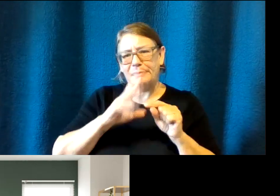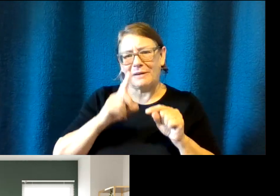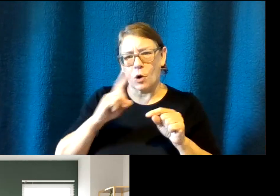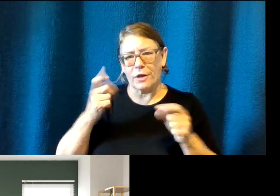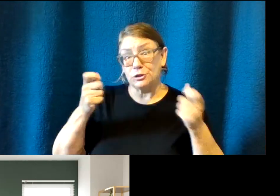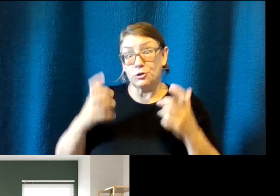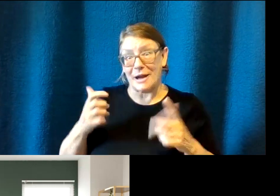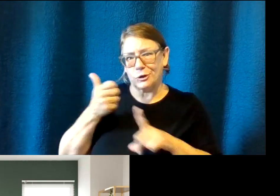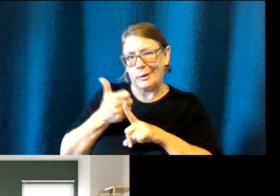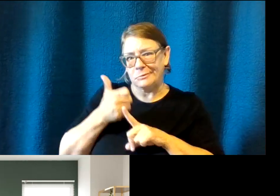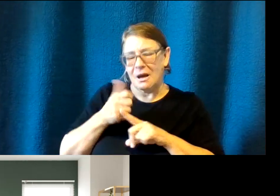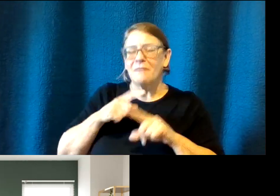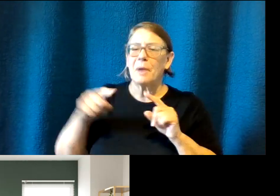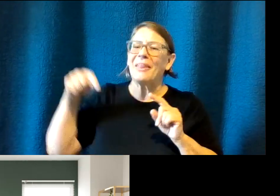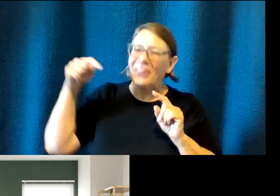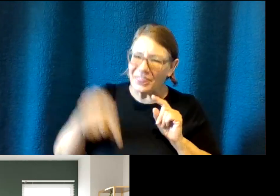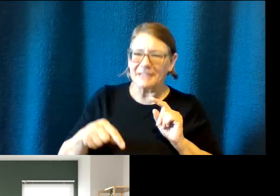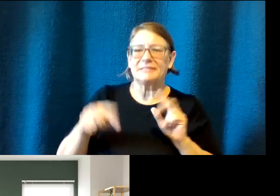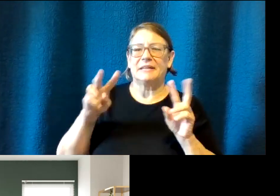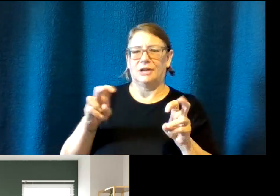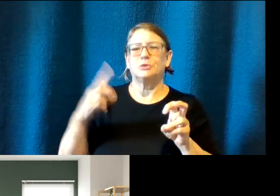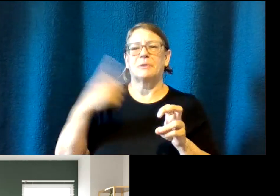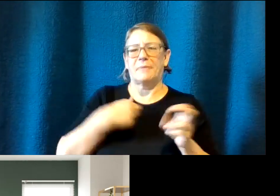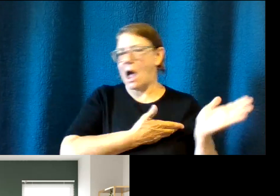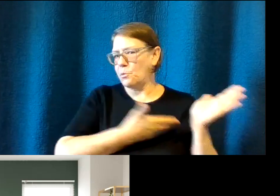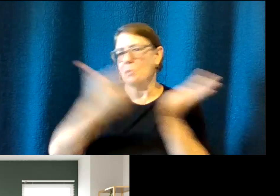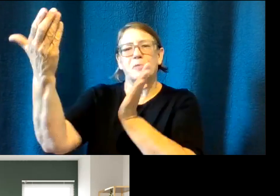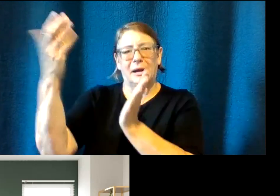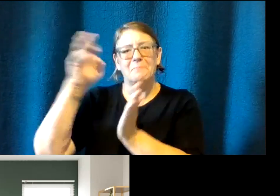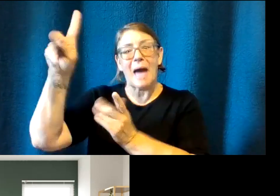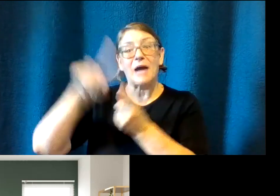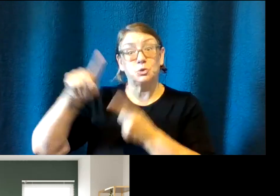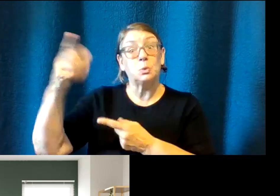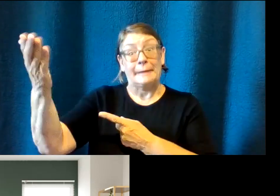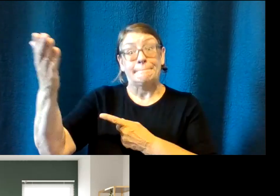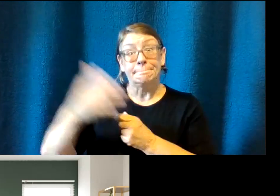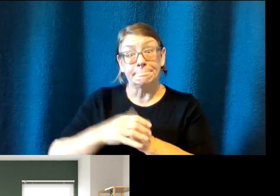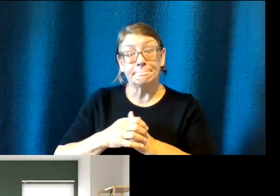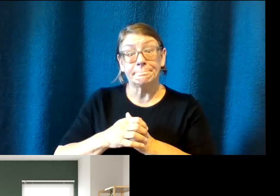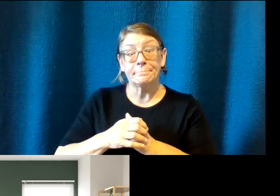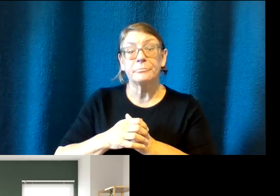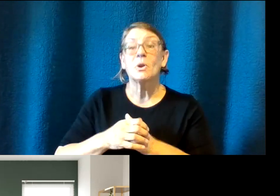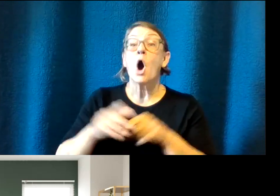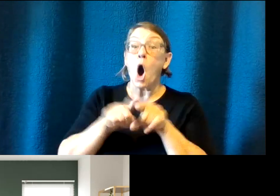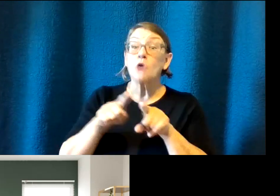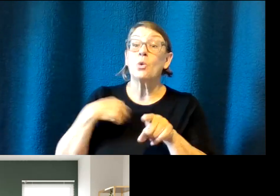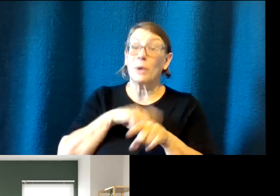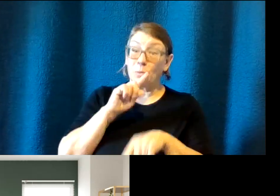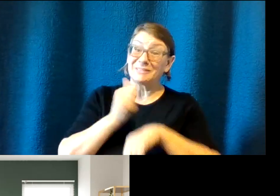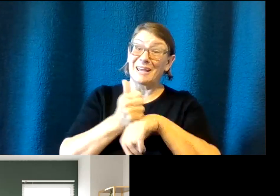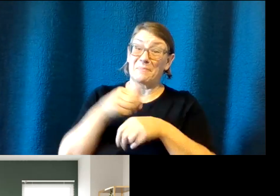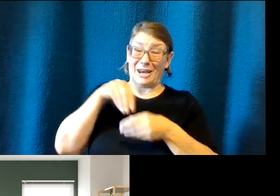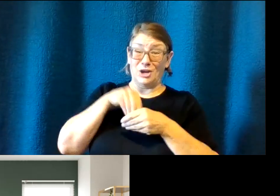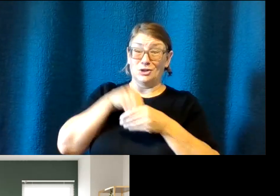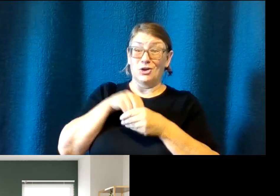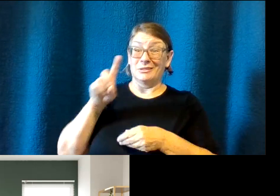this is something that I'll take directly back to him. I want to get an internal meeting around,